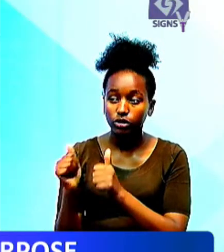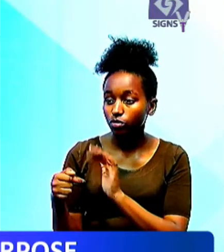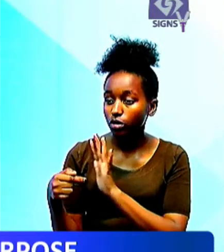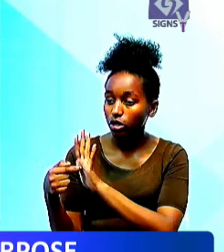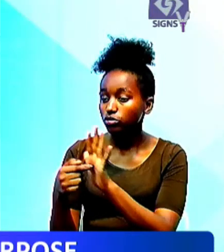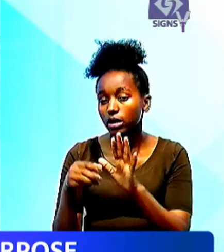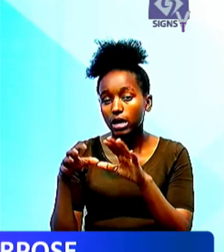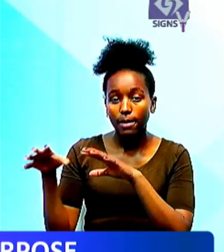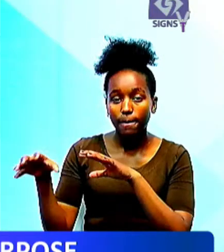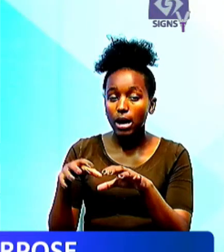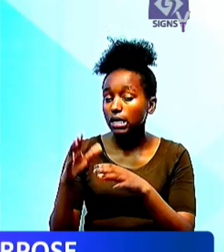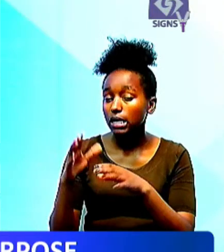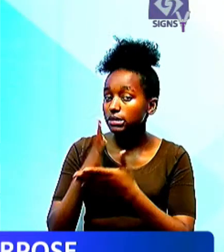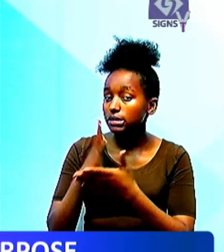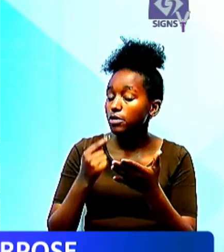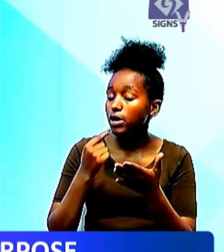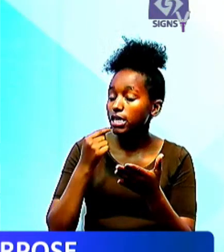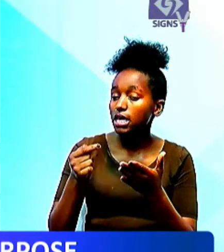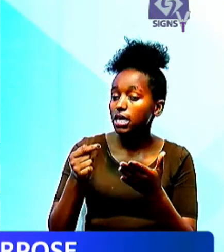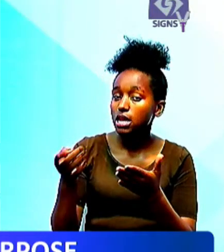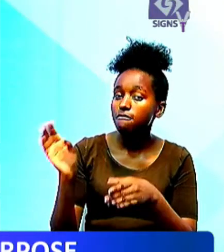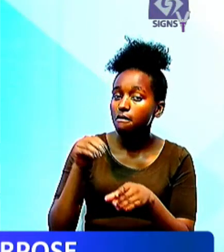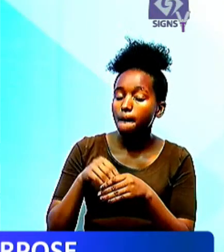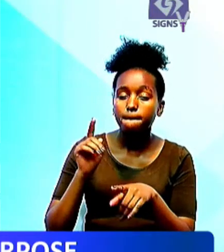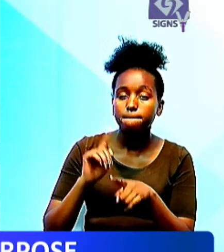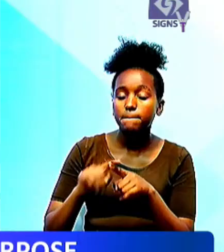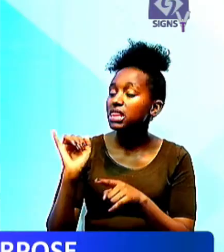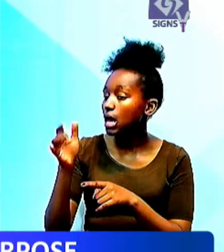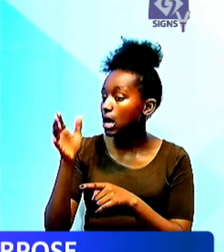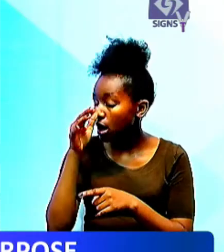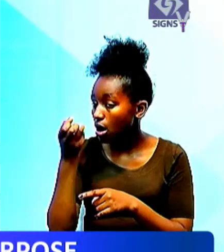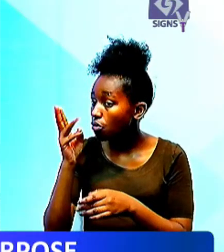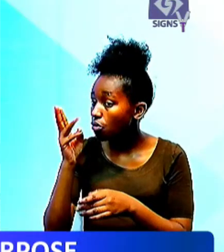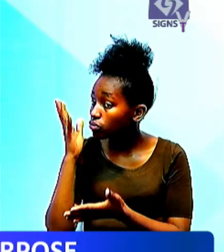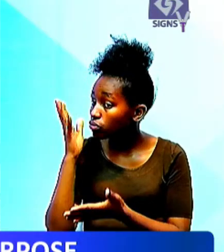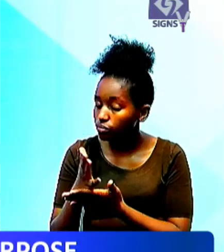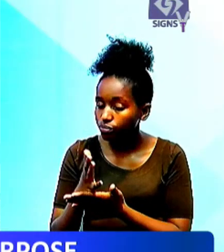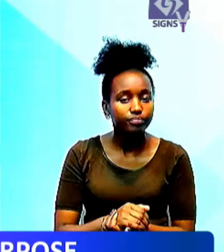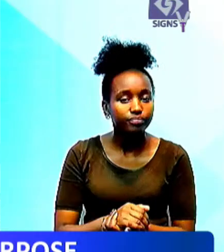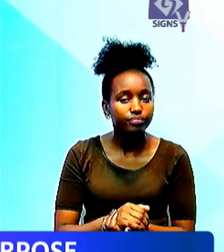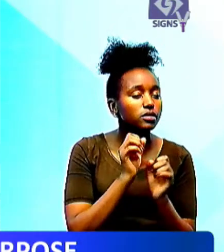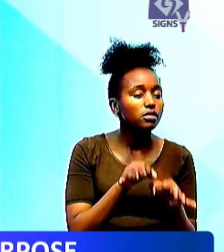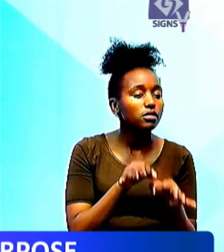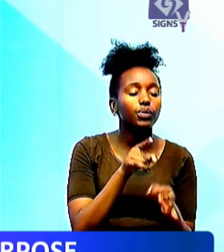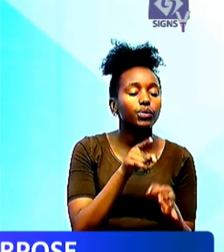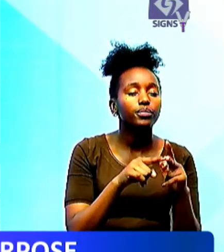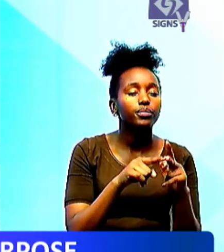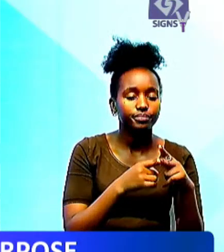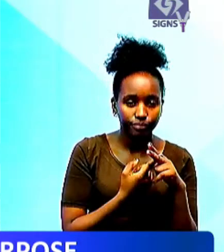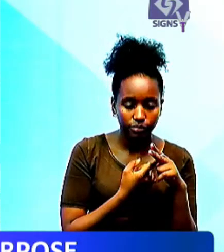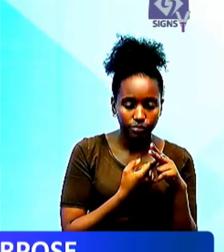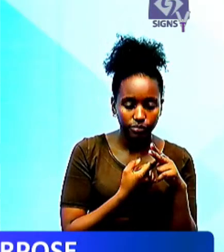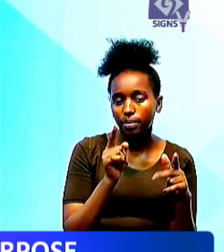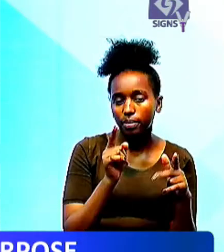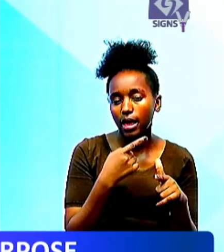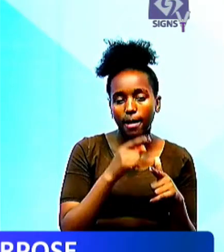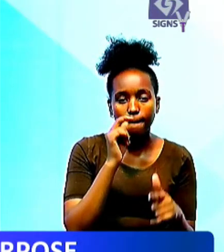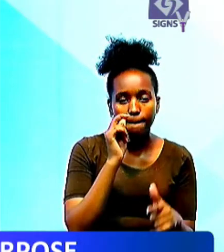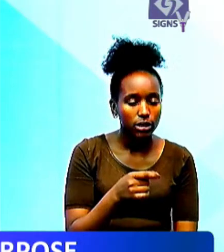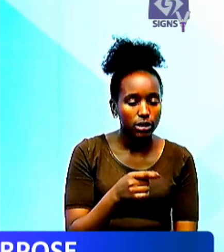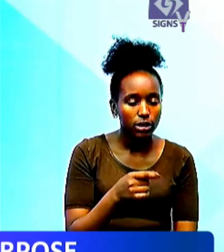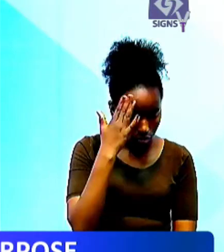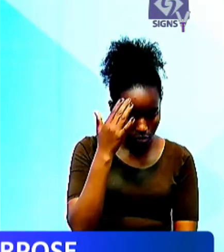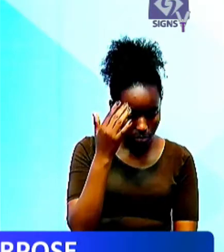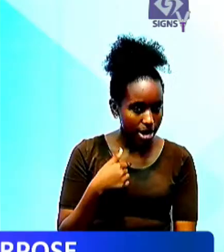as opportunities for investing? As a beginner, one, you need to understand what you're